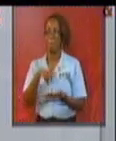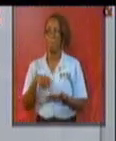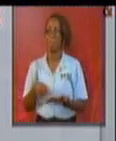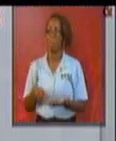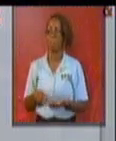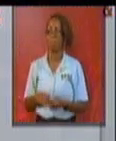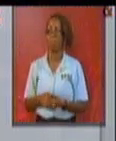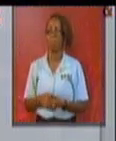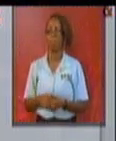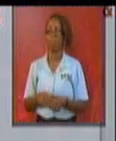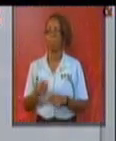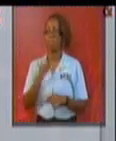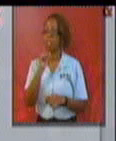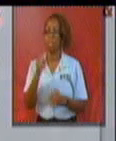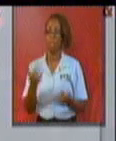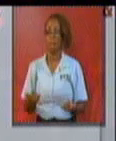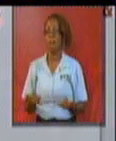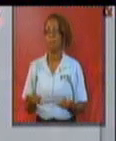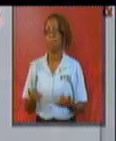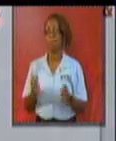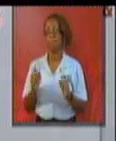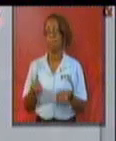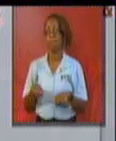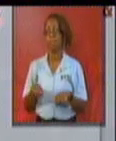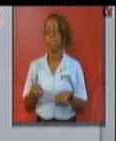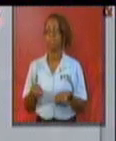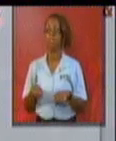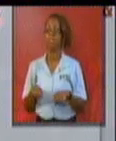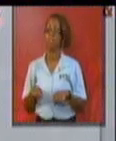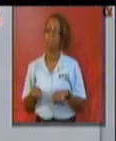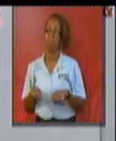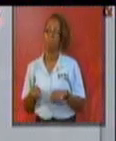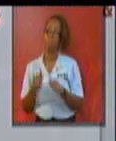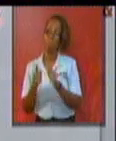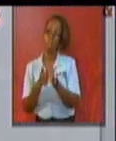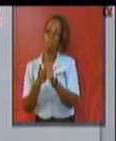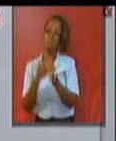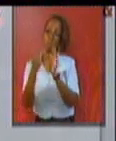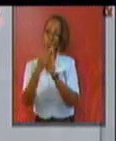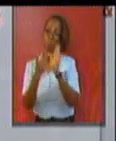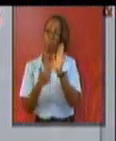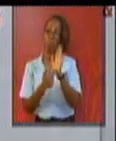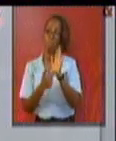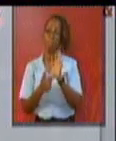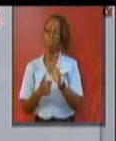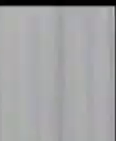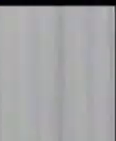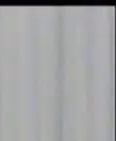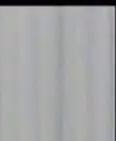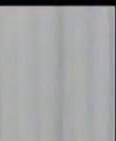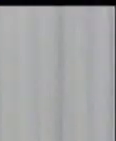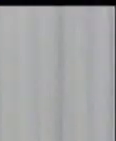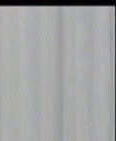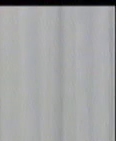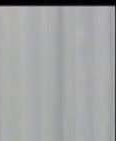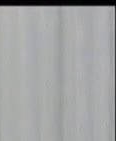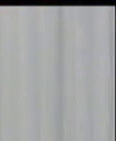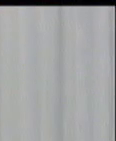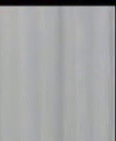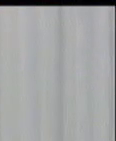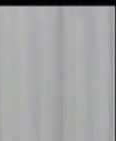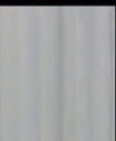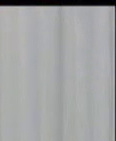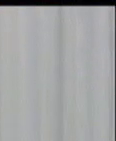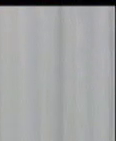exploit that will allow us to escape the consequences of inadvisable gatherings. Police Commissioner